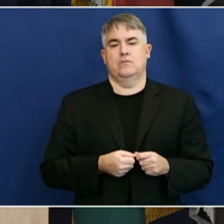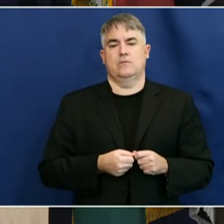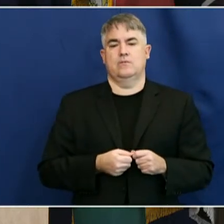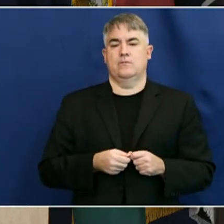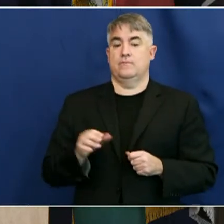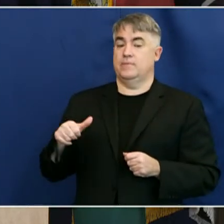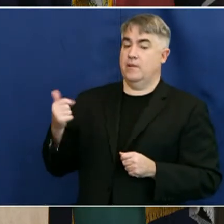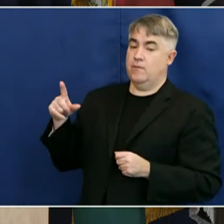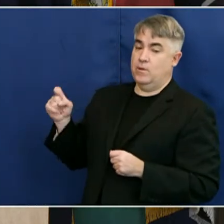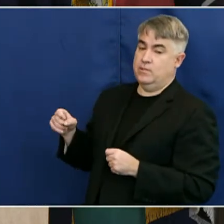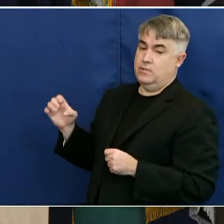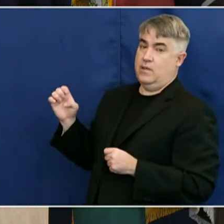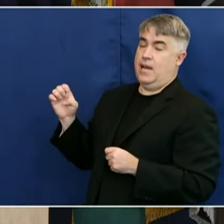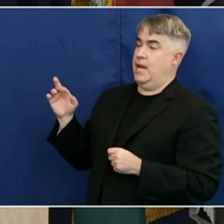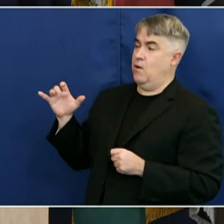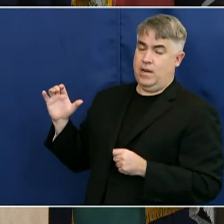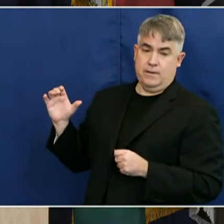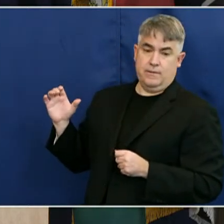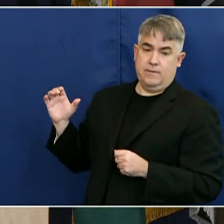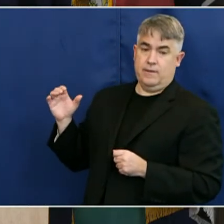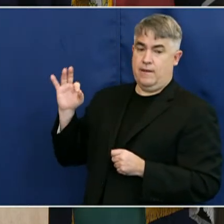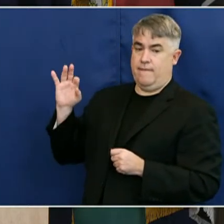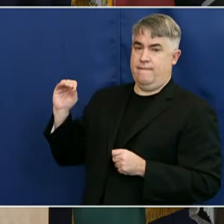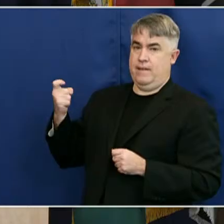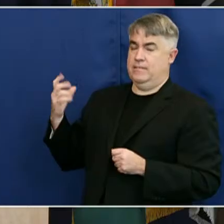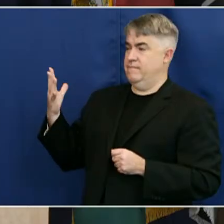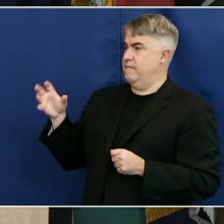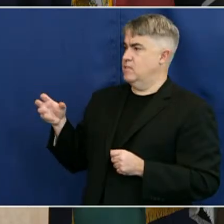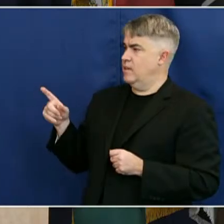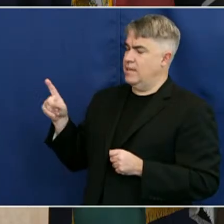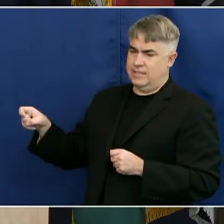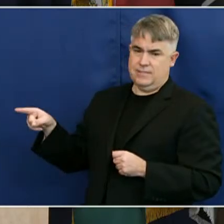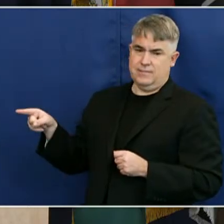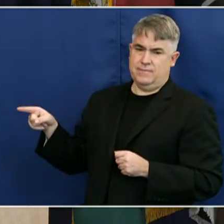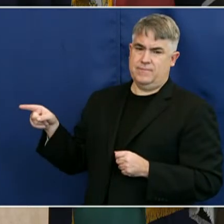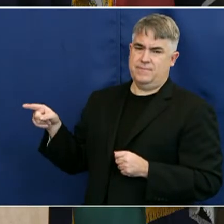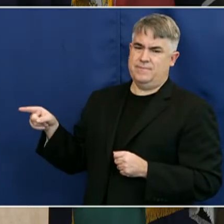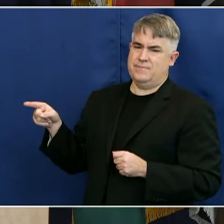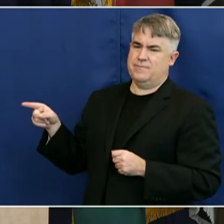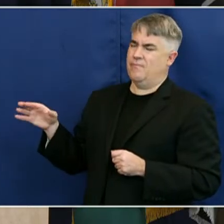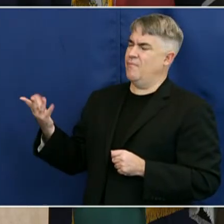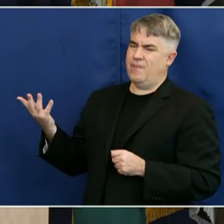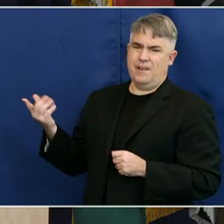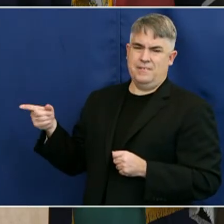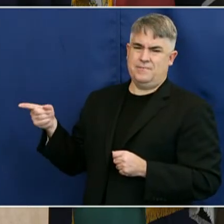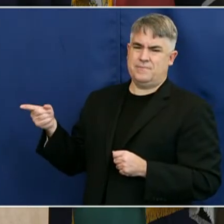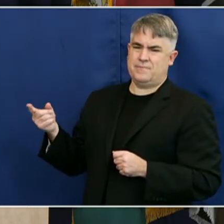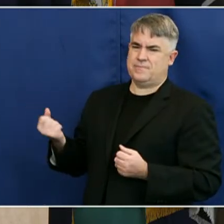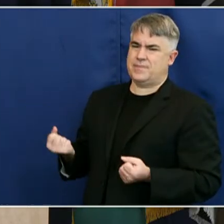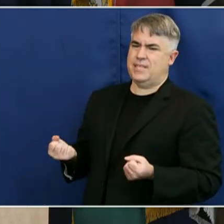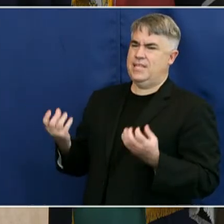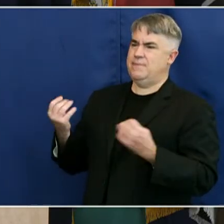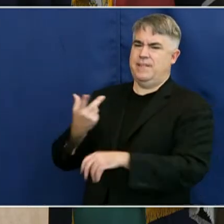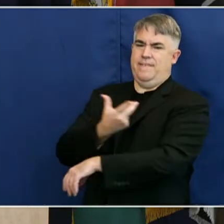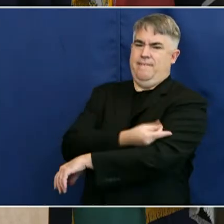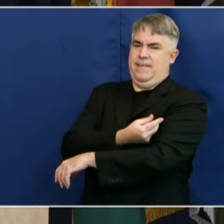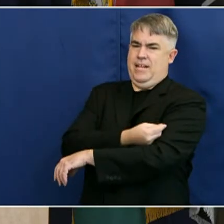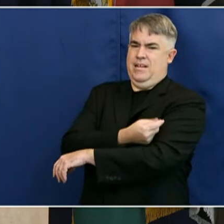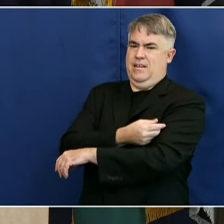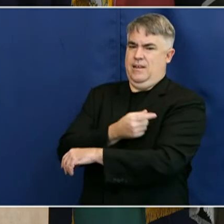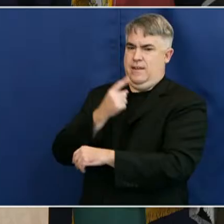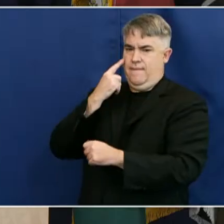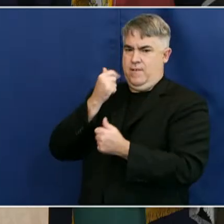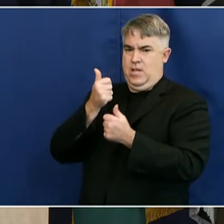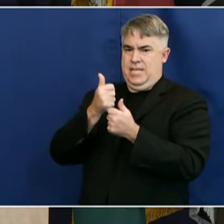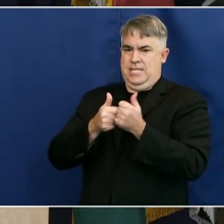is from Eric from Fox 5. Can you please break down how many vaccinations each super site is giving out each day? I know